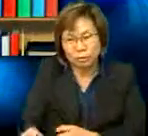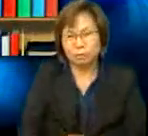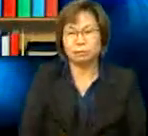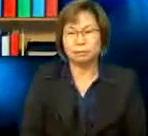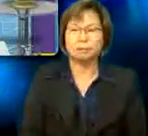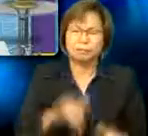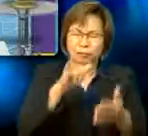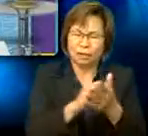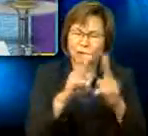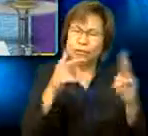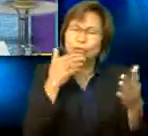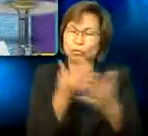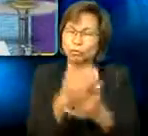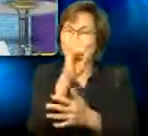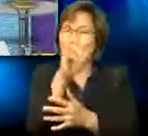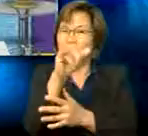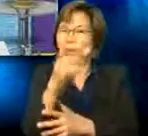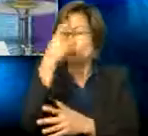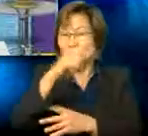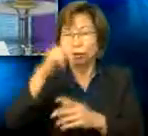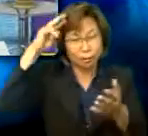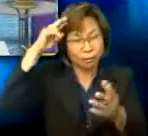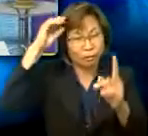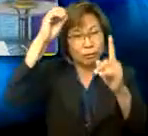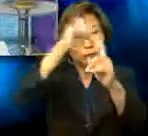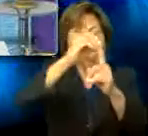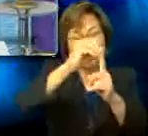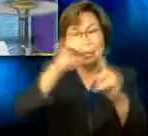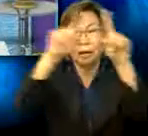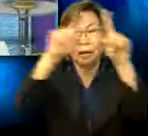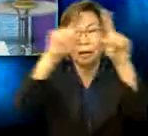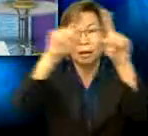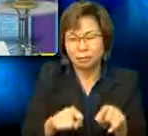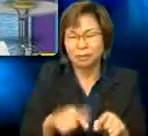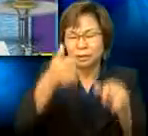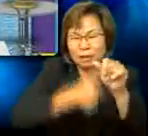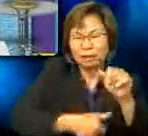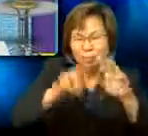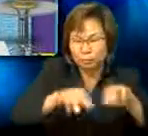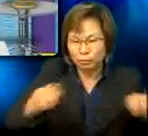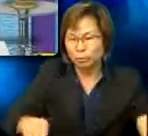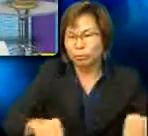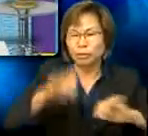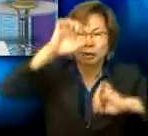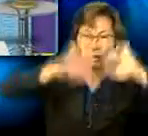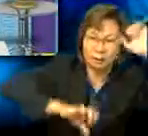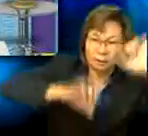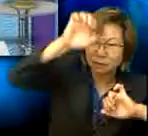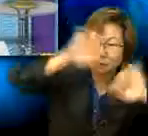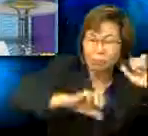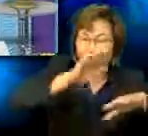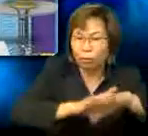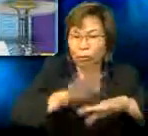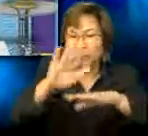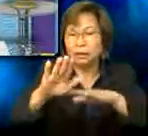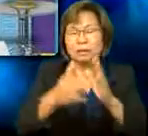things. That's very good, Siti. For the purpose of the examination, each pupil will be assessed